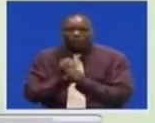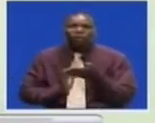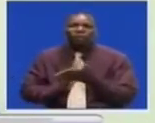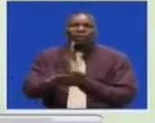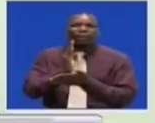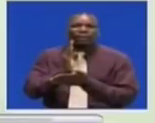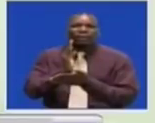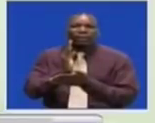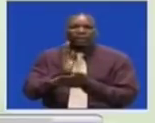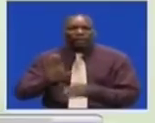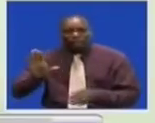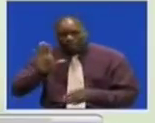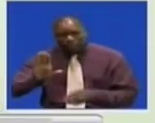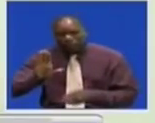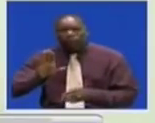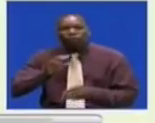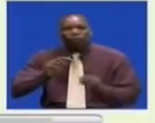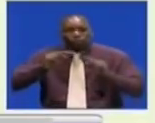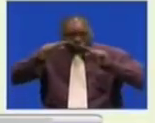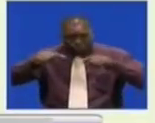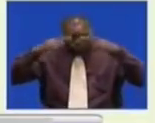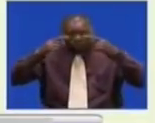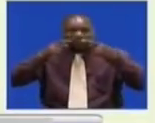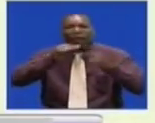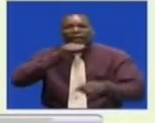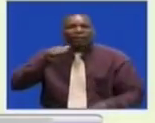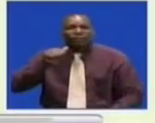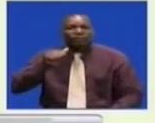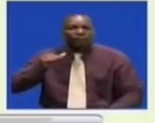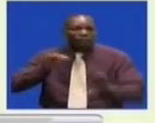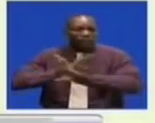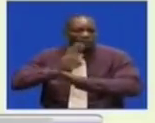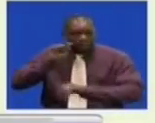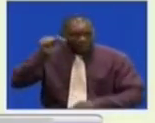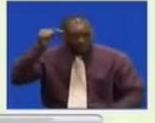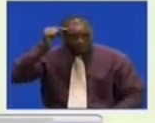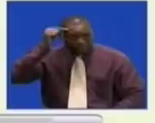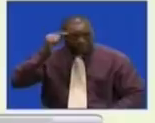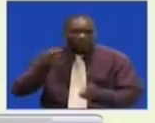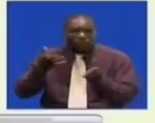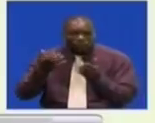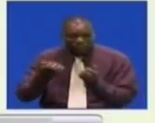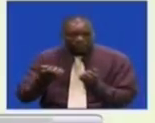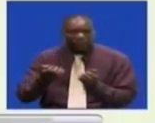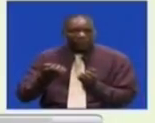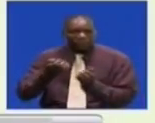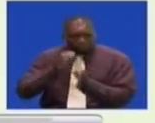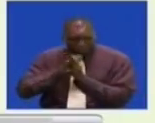region for agriculture promotion. The government of the Republic of Zambia seeks to pursue